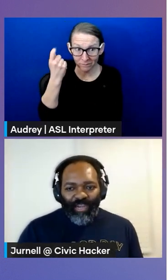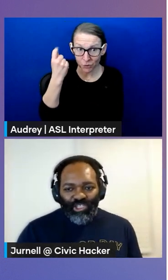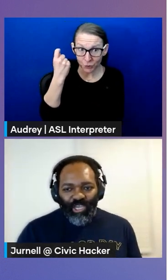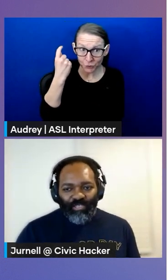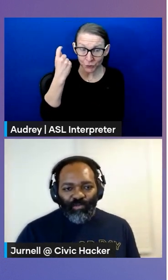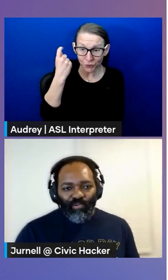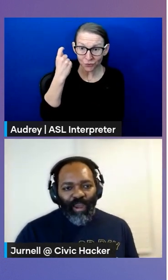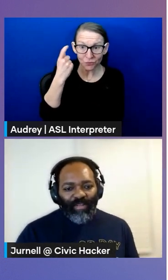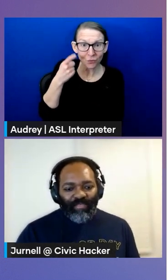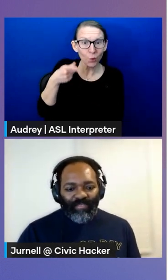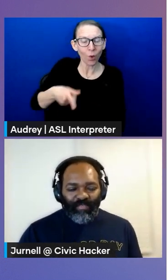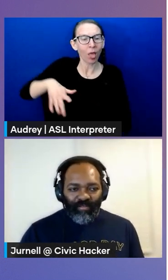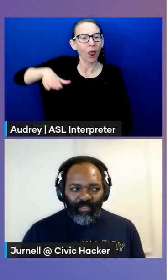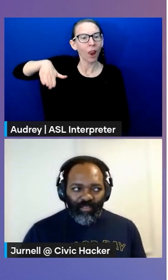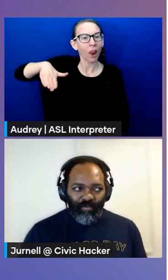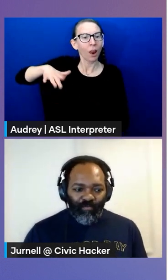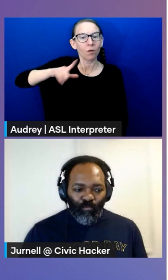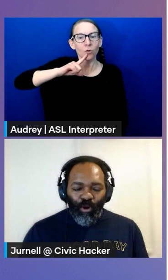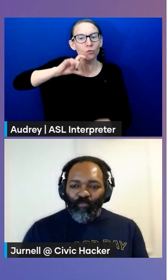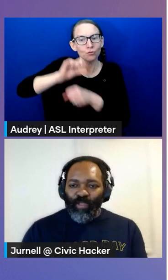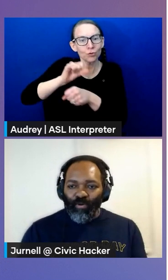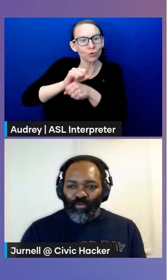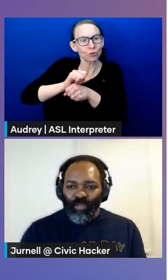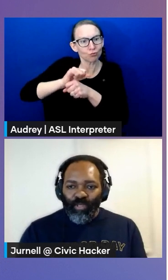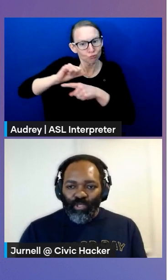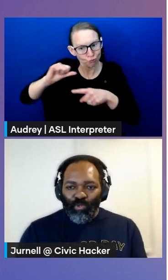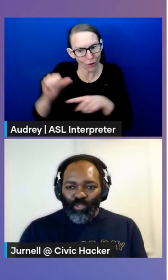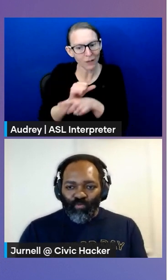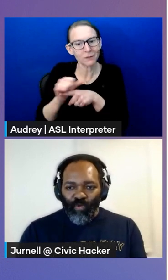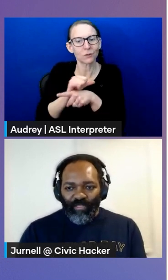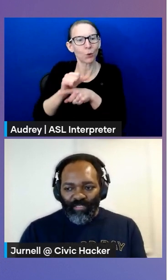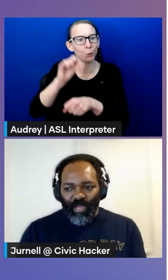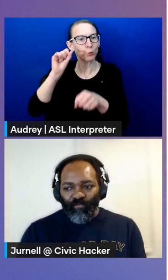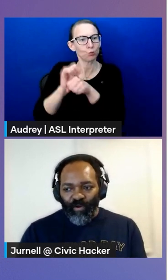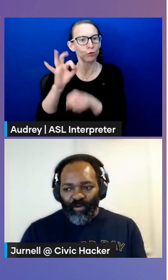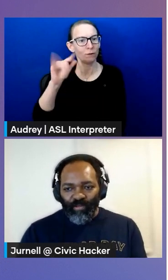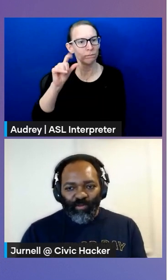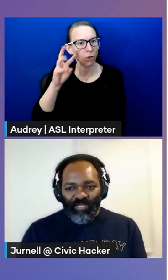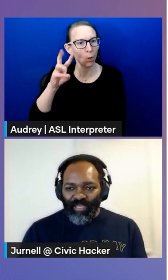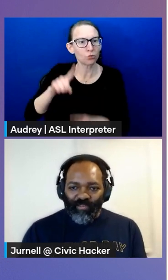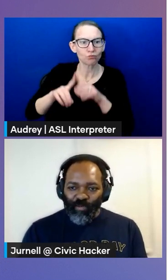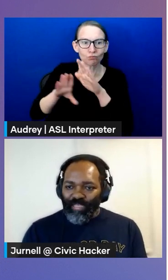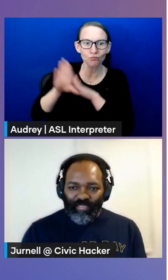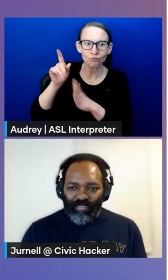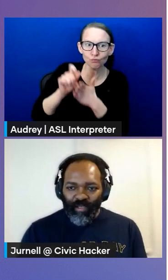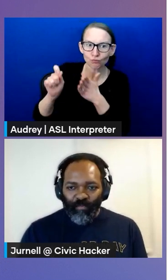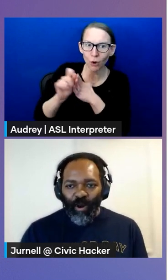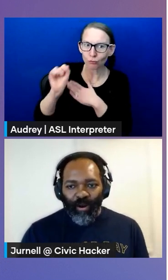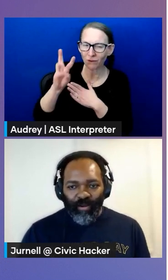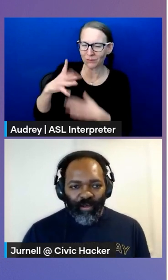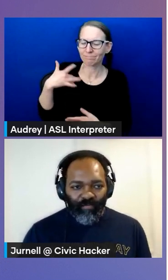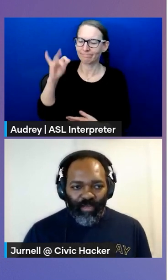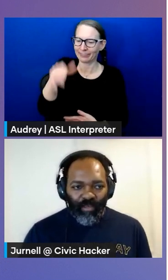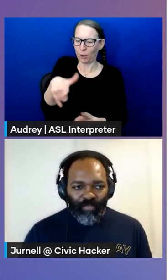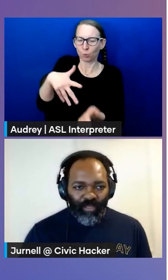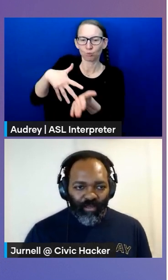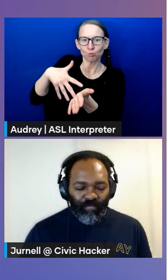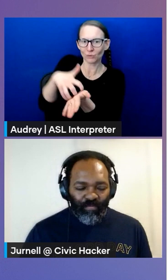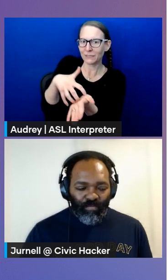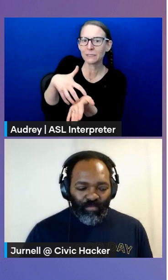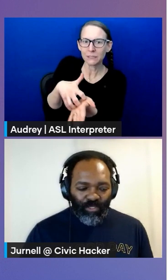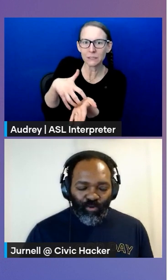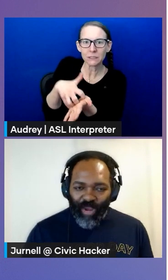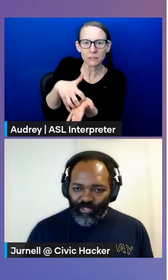not had a chance to practice the workflow used to write software. Usually that's the weakest part of any of